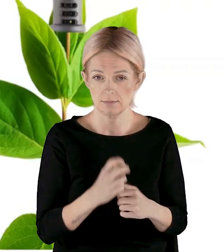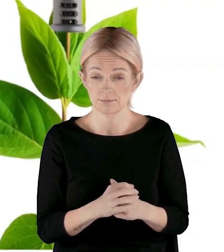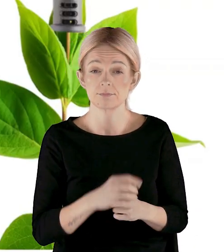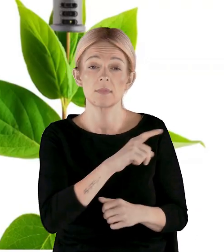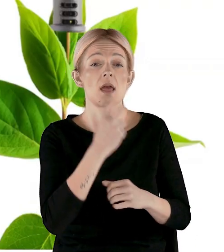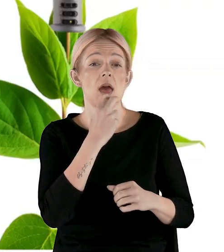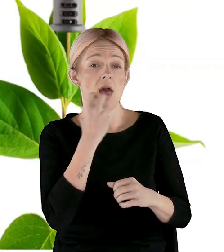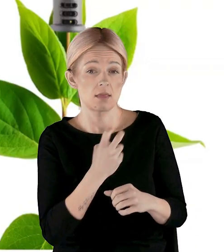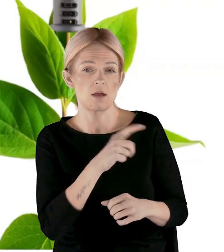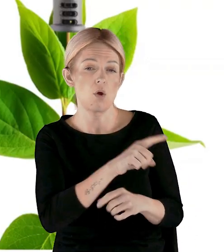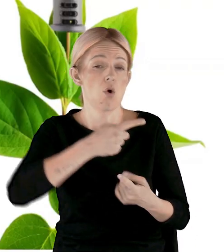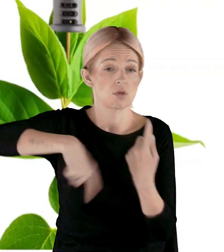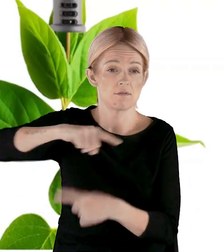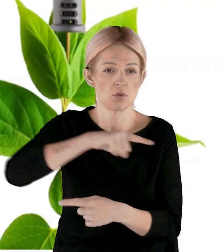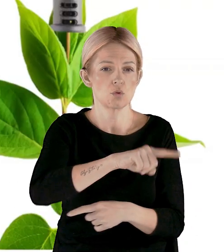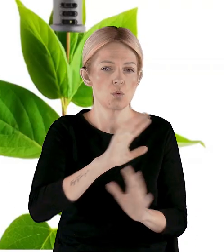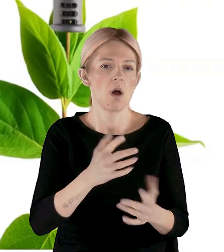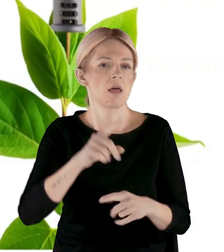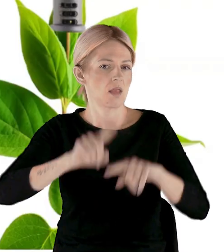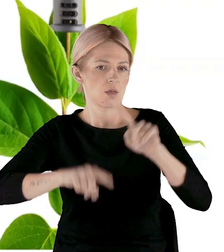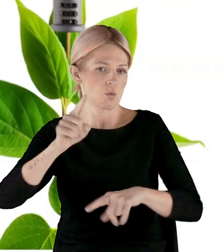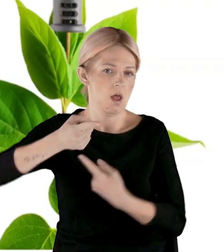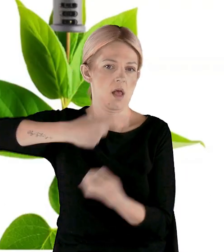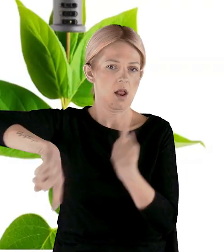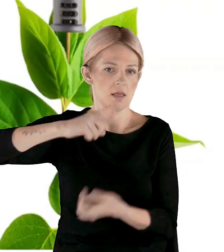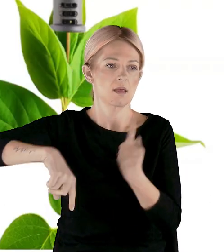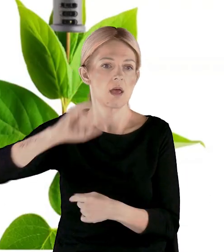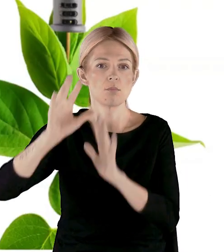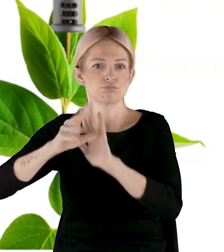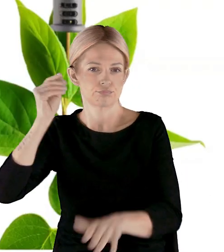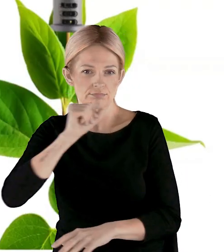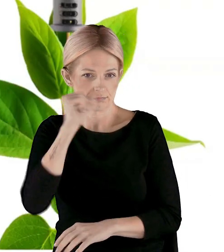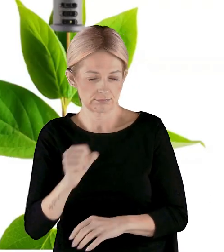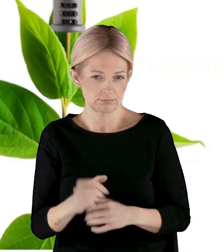out. They are considered clean because they produce little